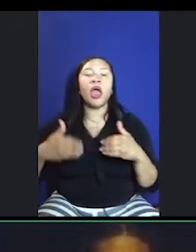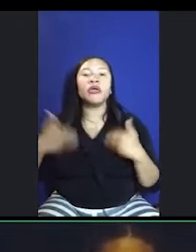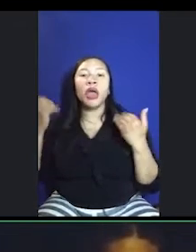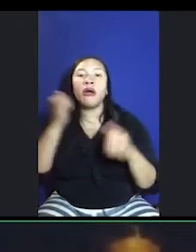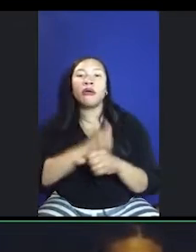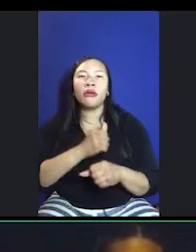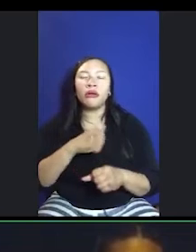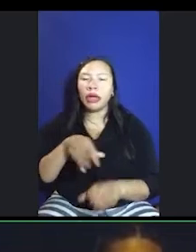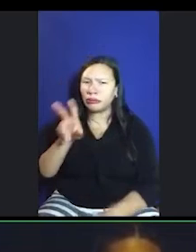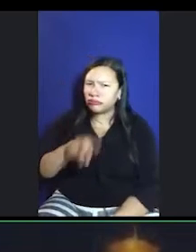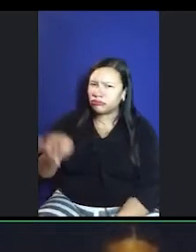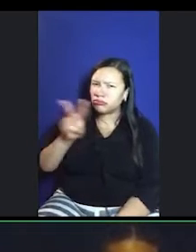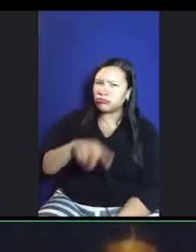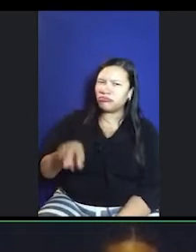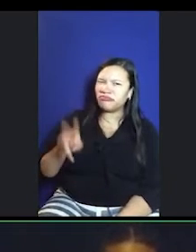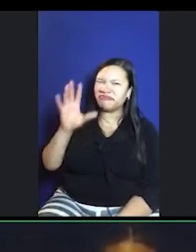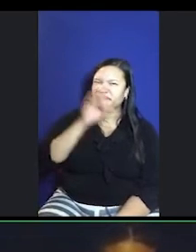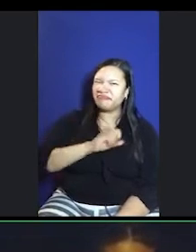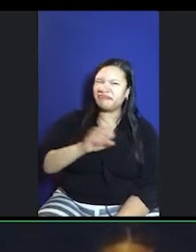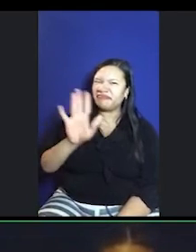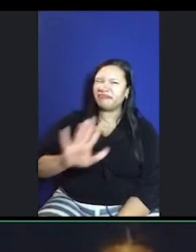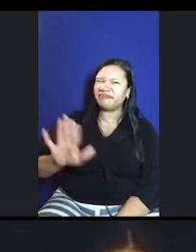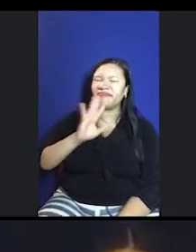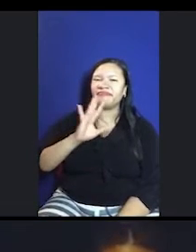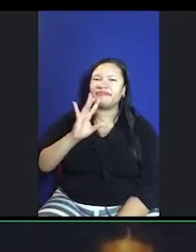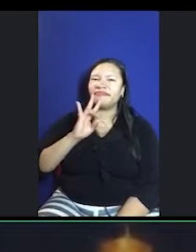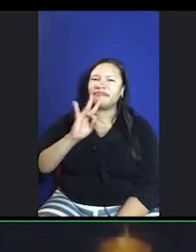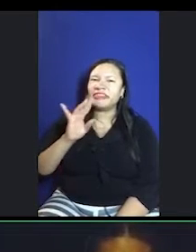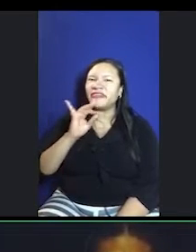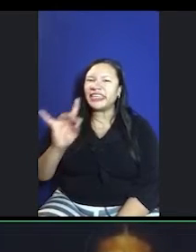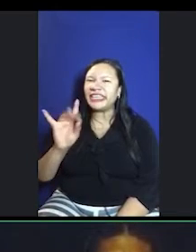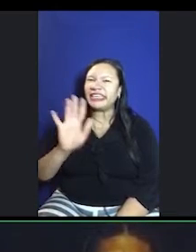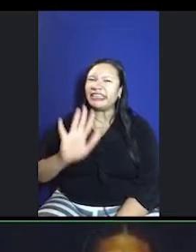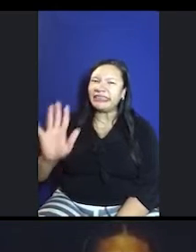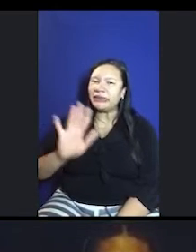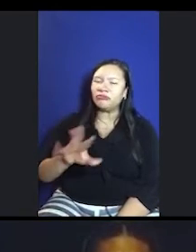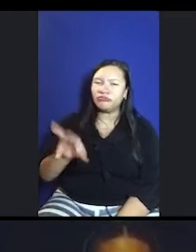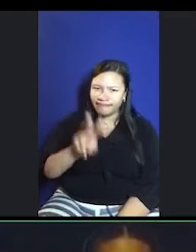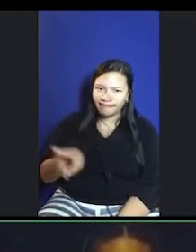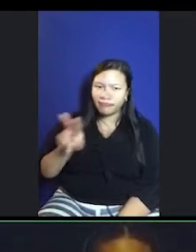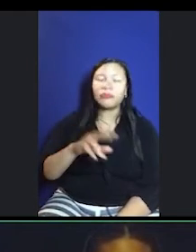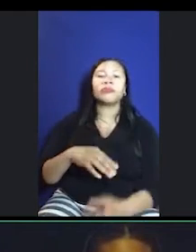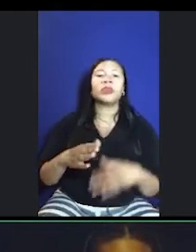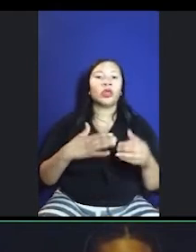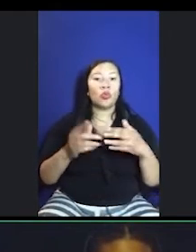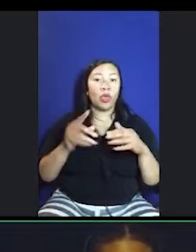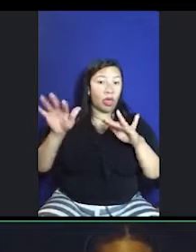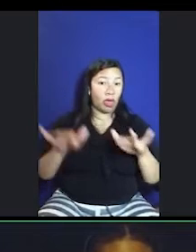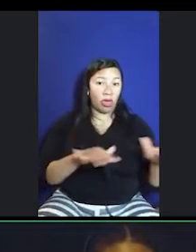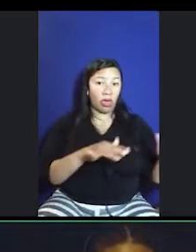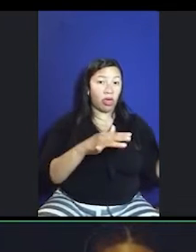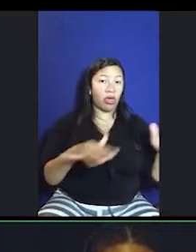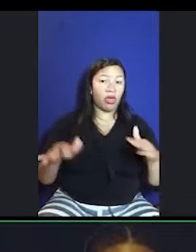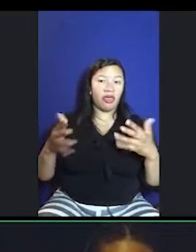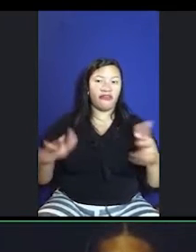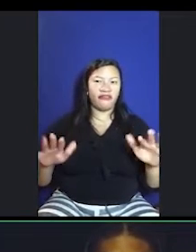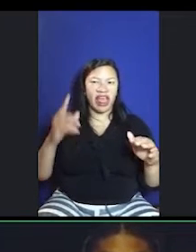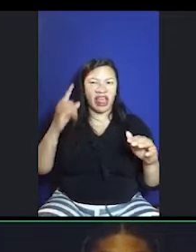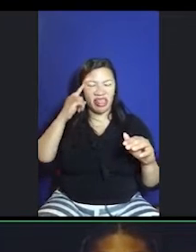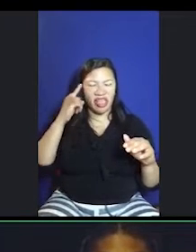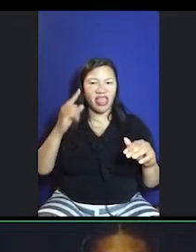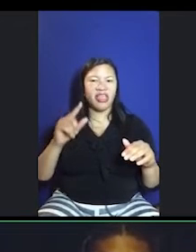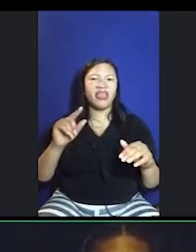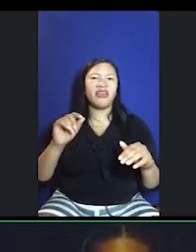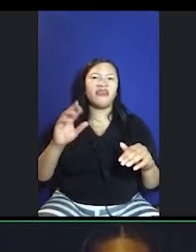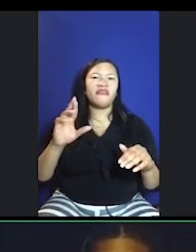to look at her, she was probably around 7 or 8. When I finished playing, was it Fear Elise? Whatever I played in